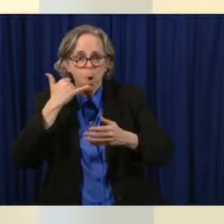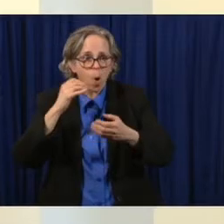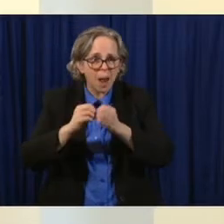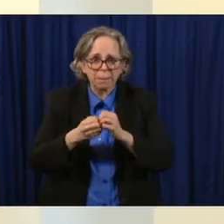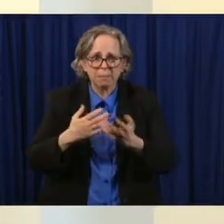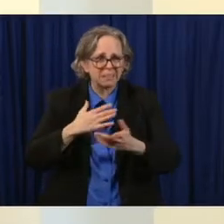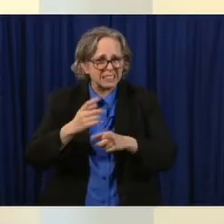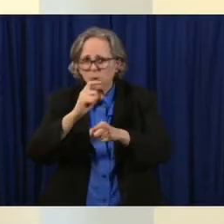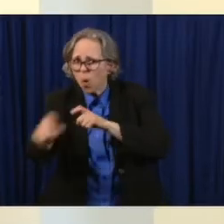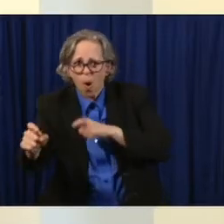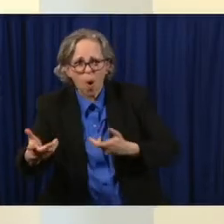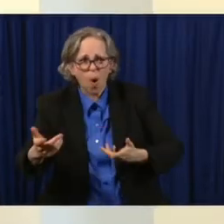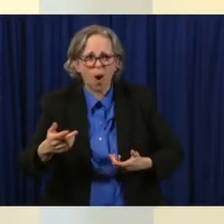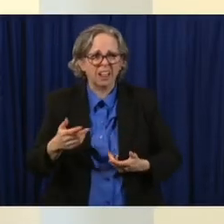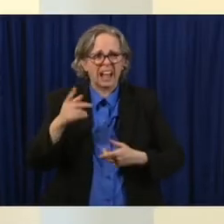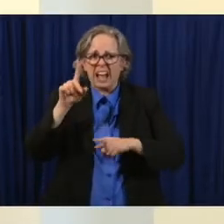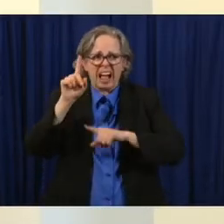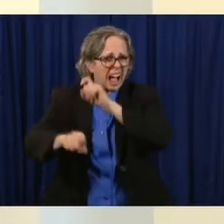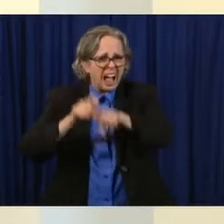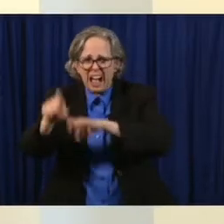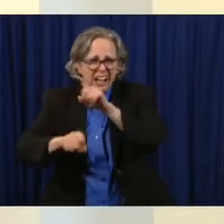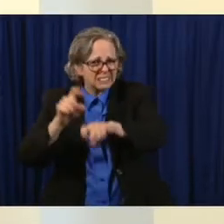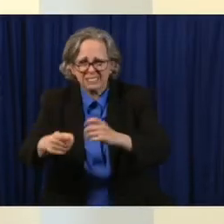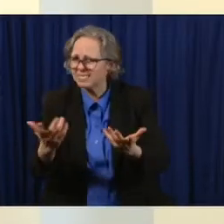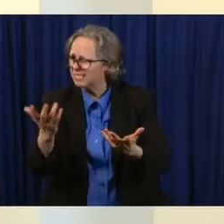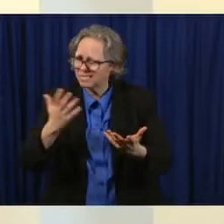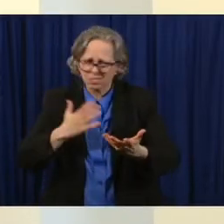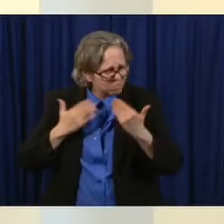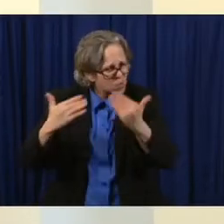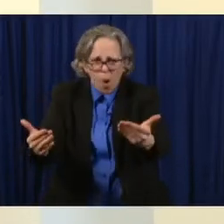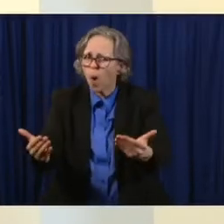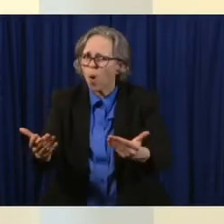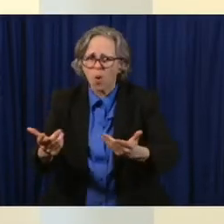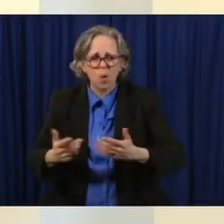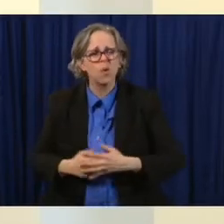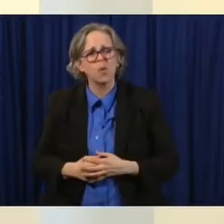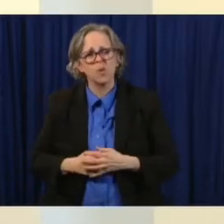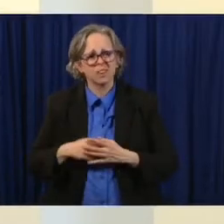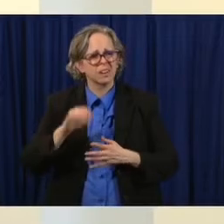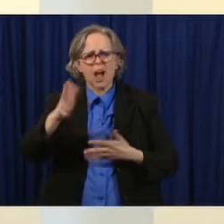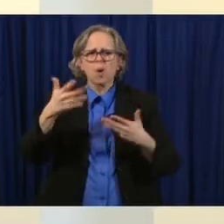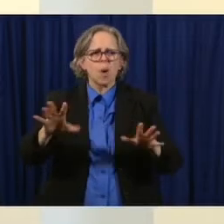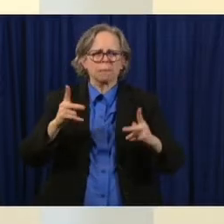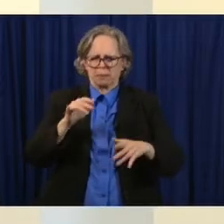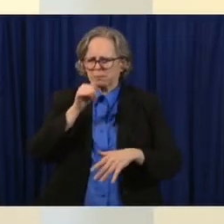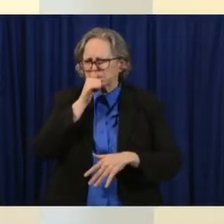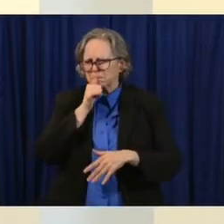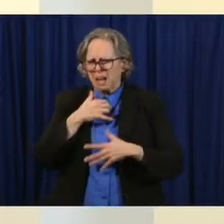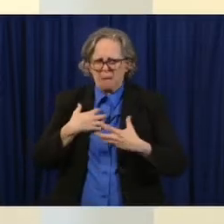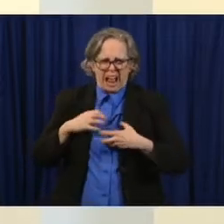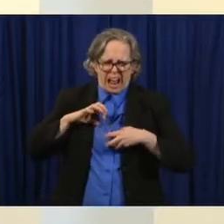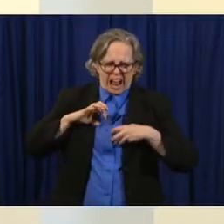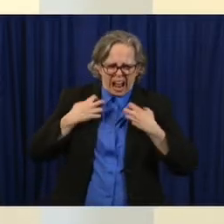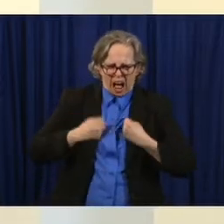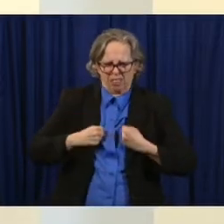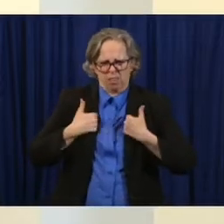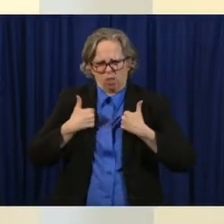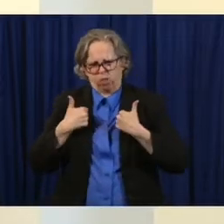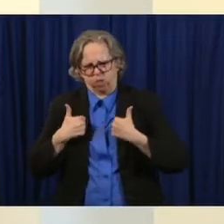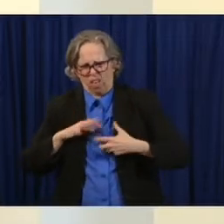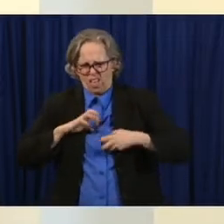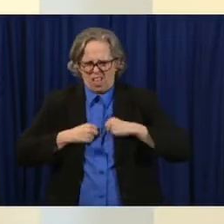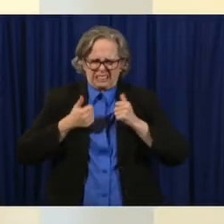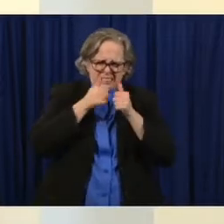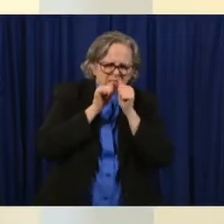need to ask. I don't want anyone out there should not be suffering or having a worsening condition and not have that